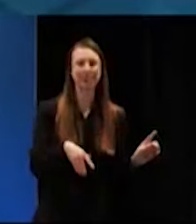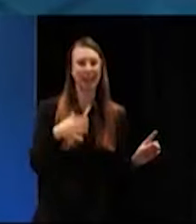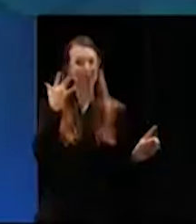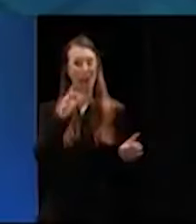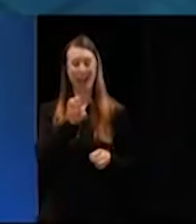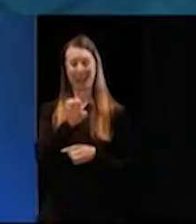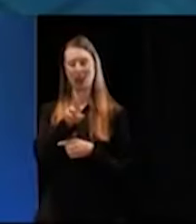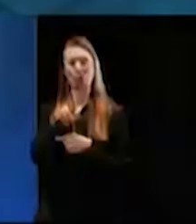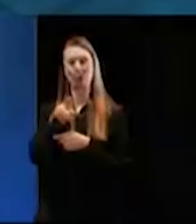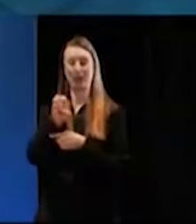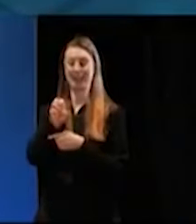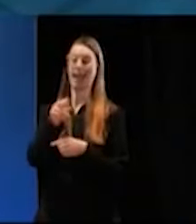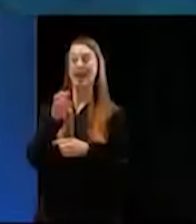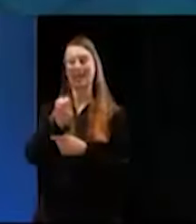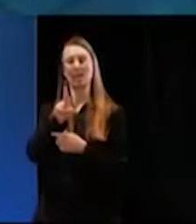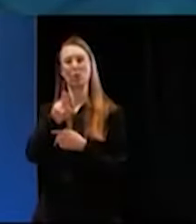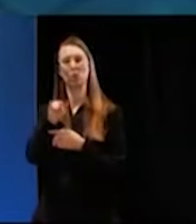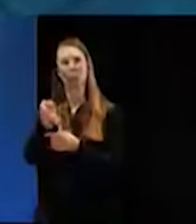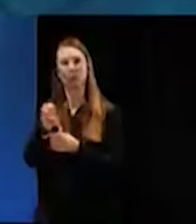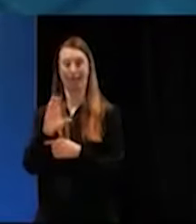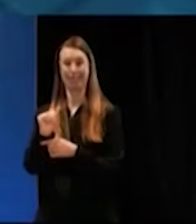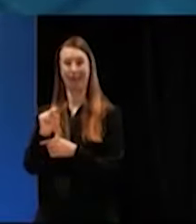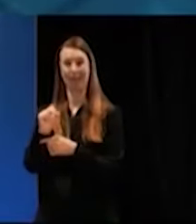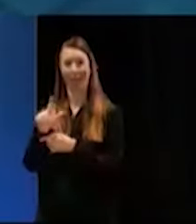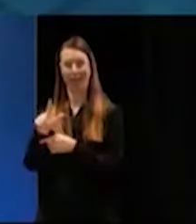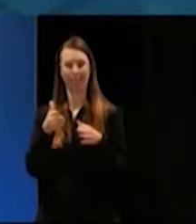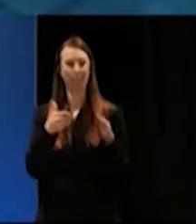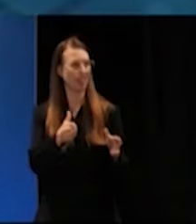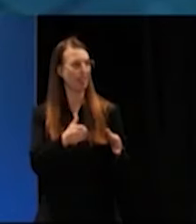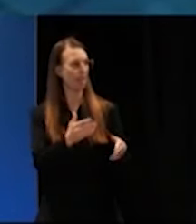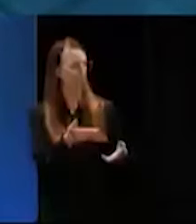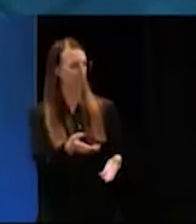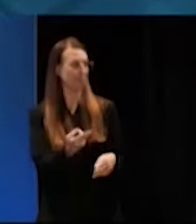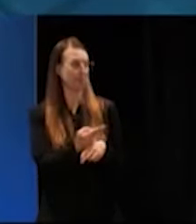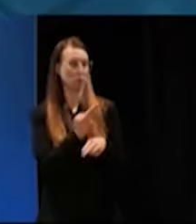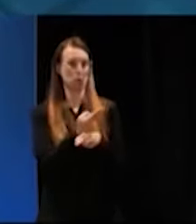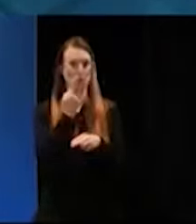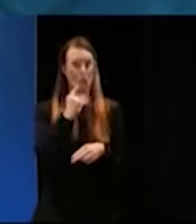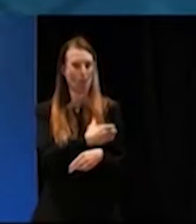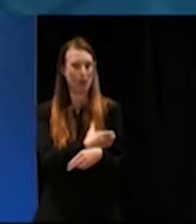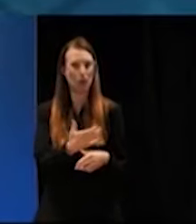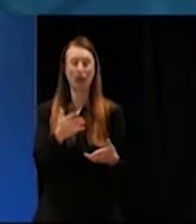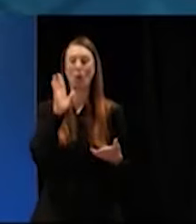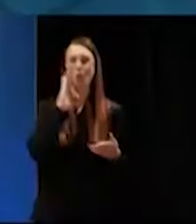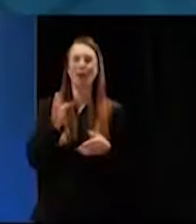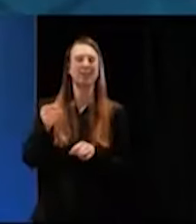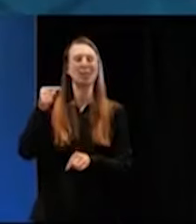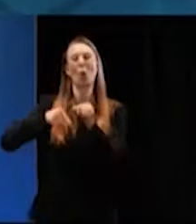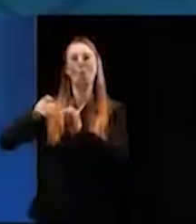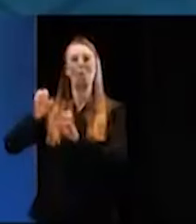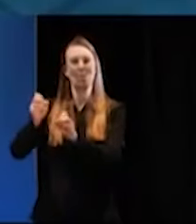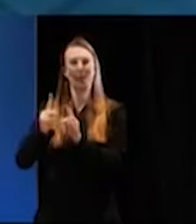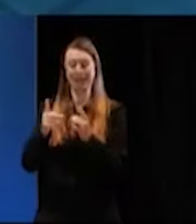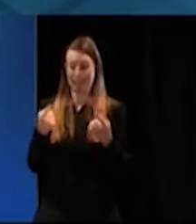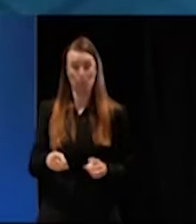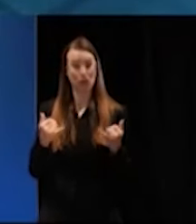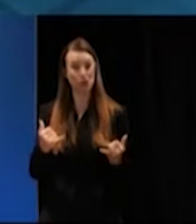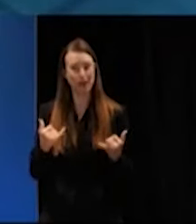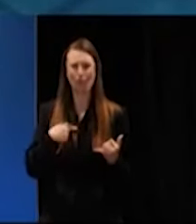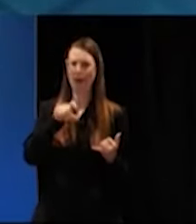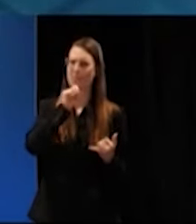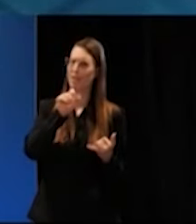was a powerhouse. We're going to bring it back in our lifetime. It's happening right now. And that's what I love about this initiative. So we